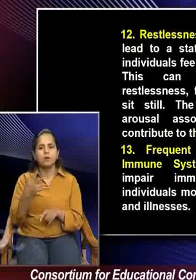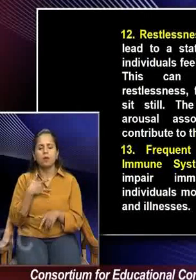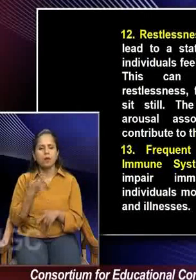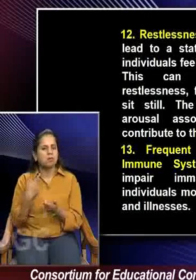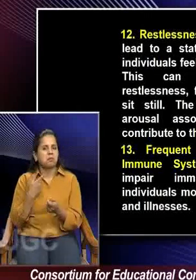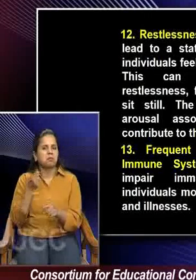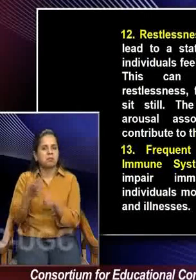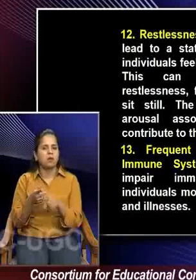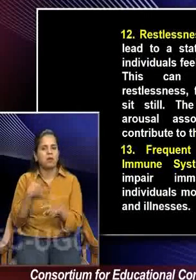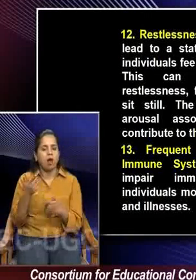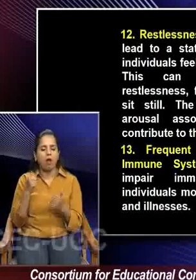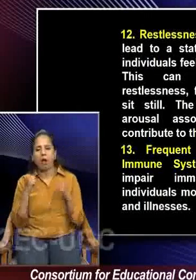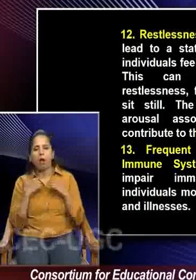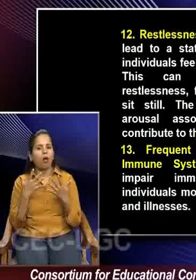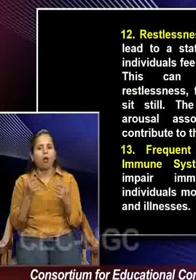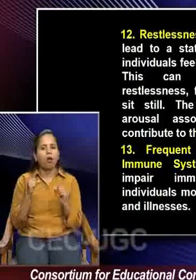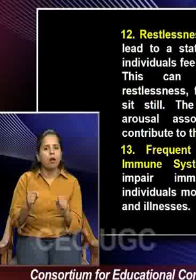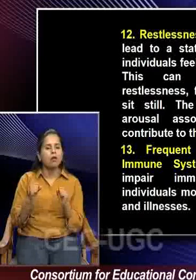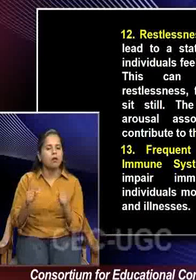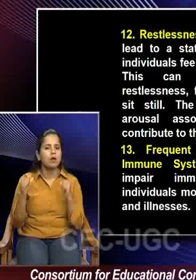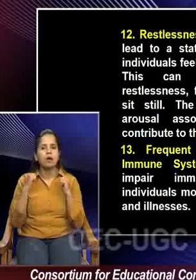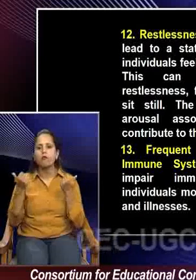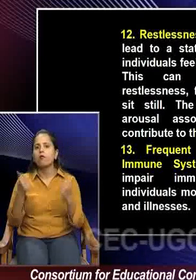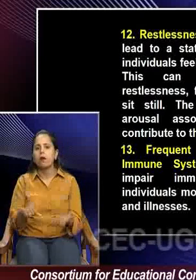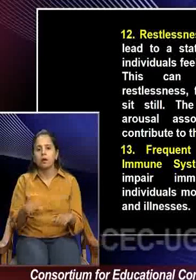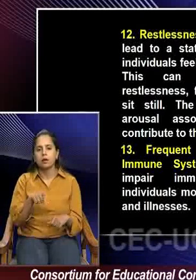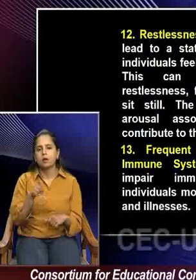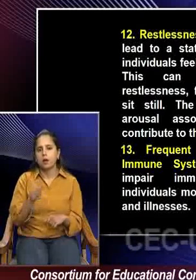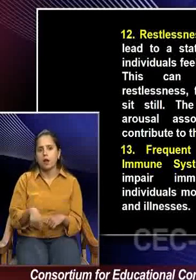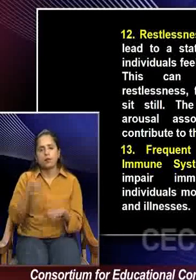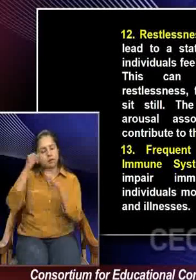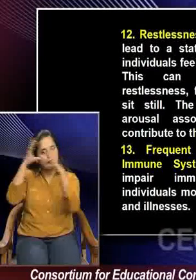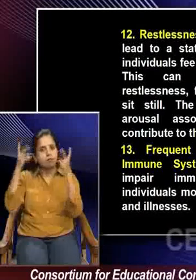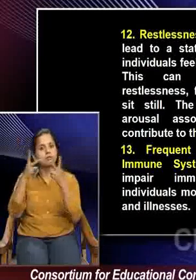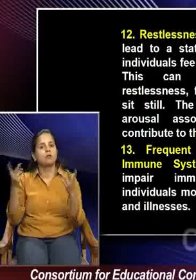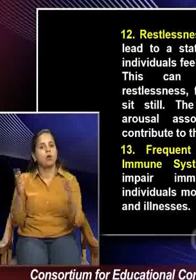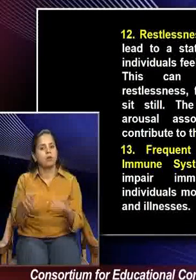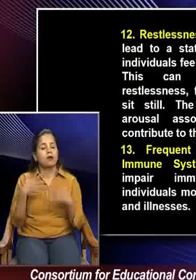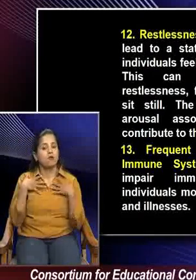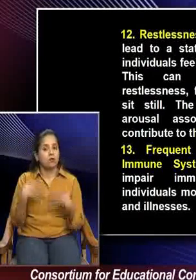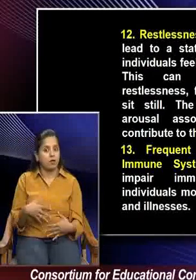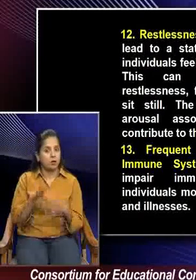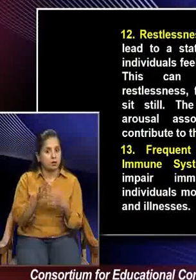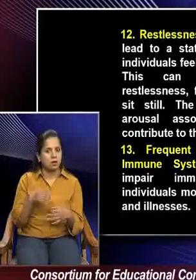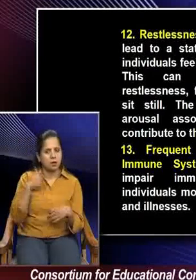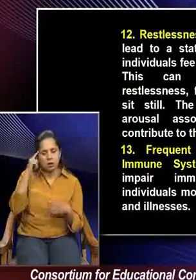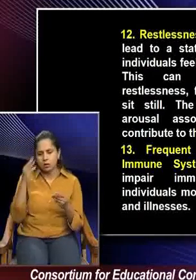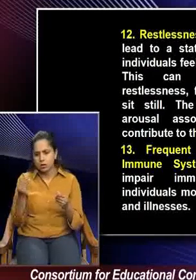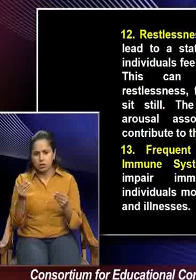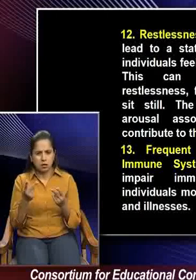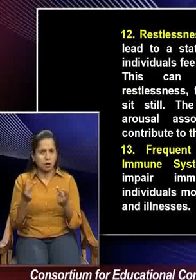able to relax. This can manifest as a physical